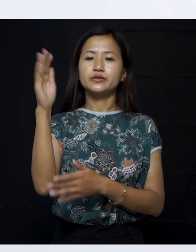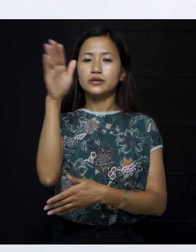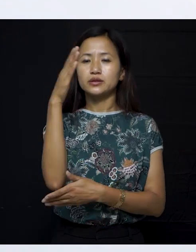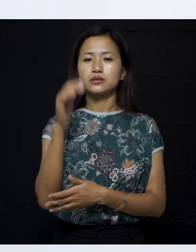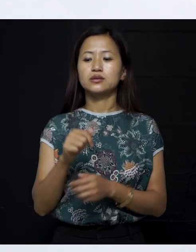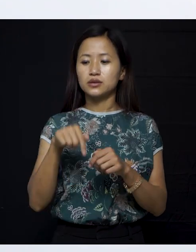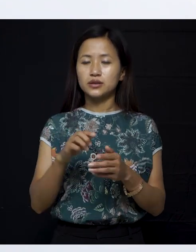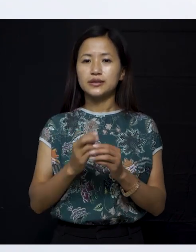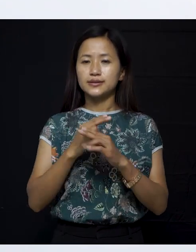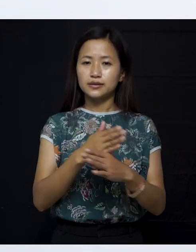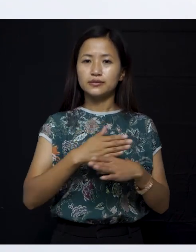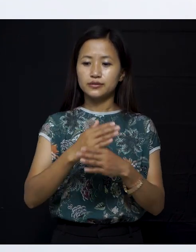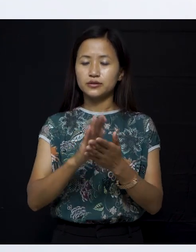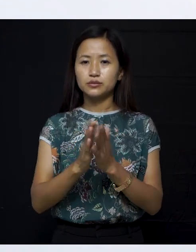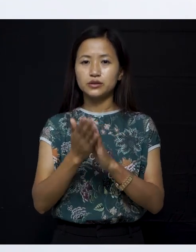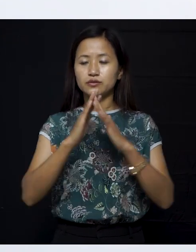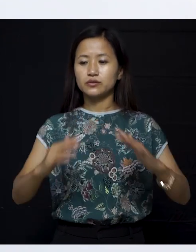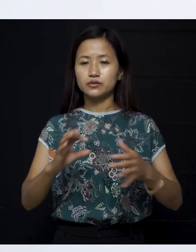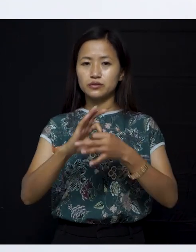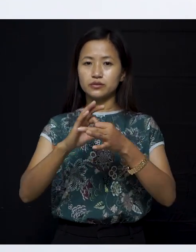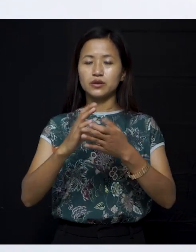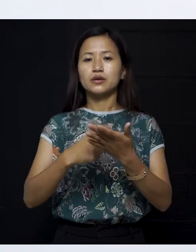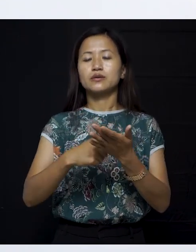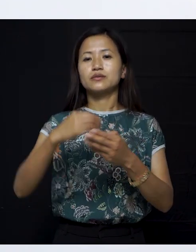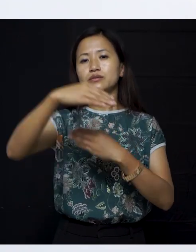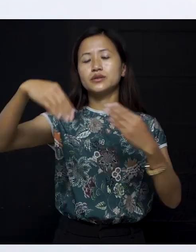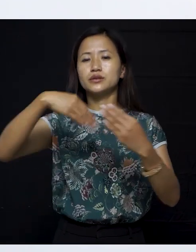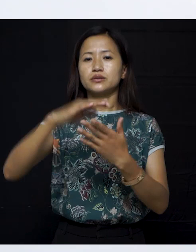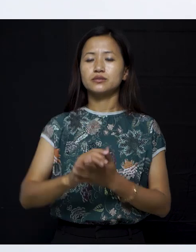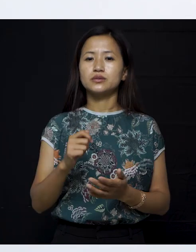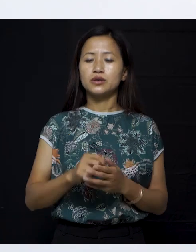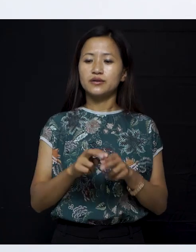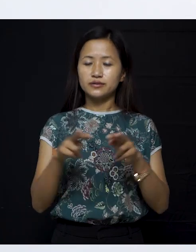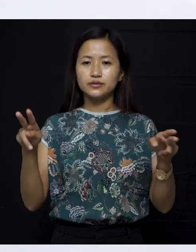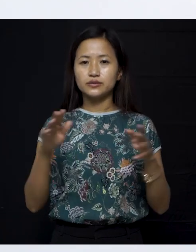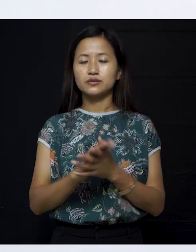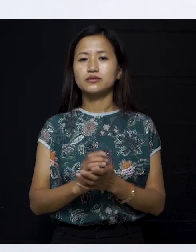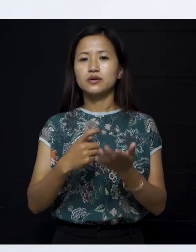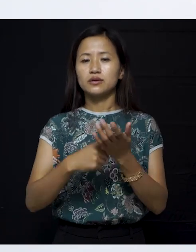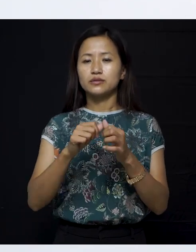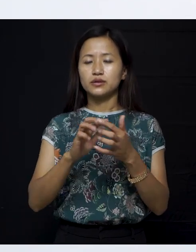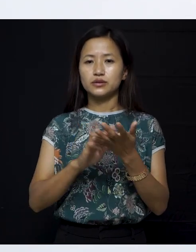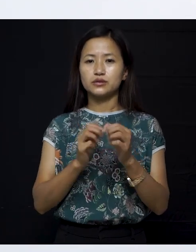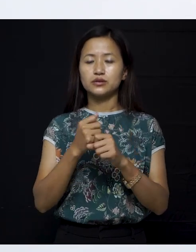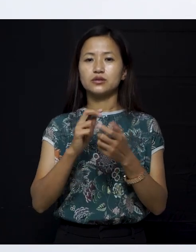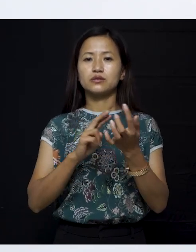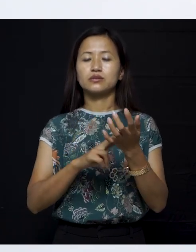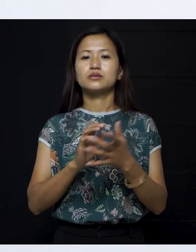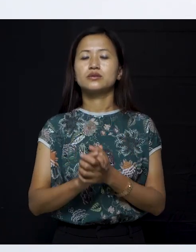peaceful relation, and whenever there is any dispute among different religions or different region, then the